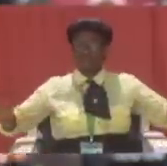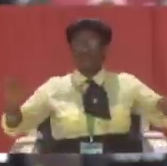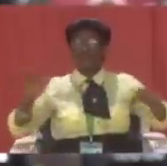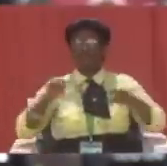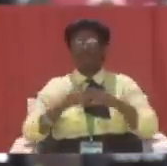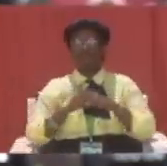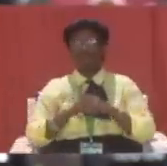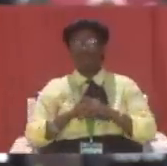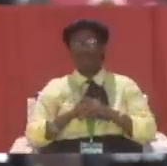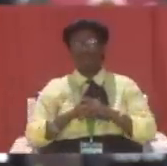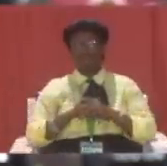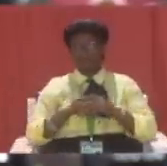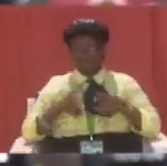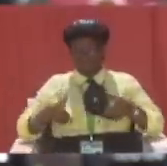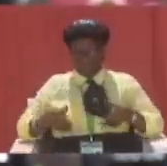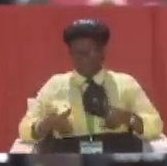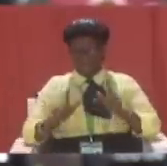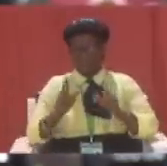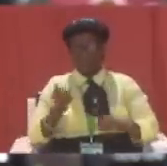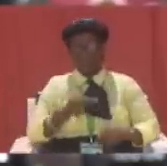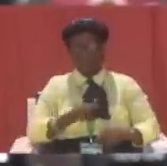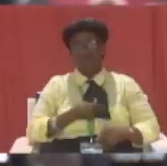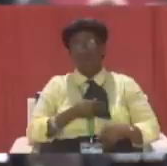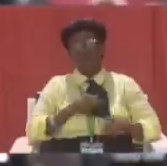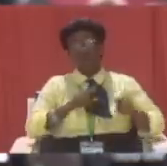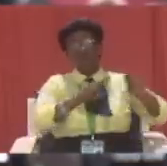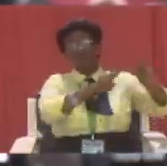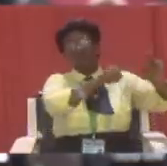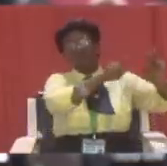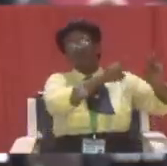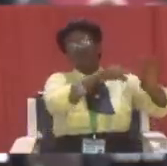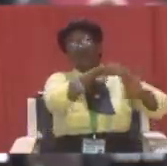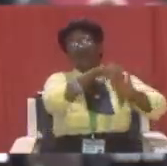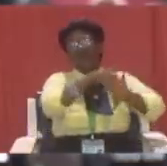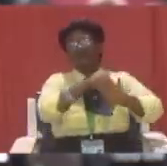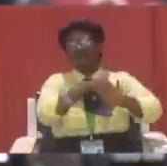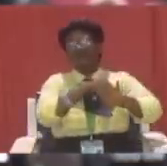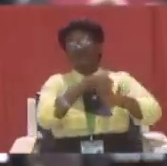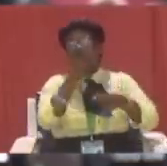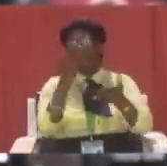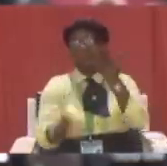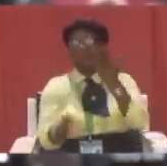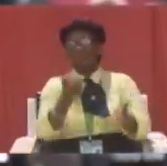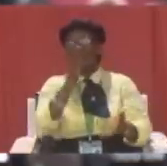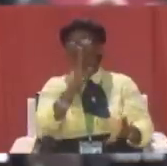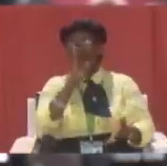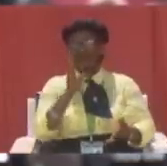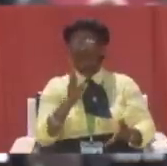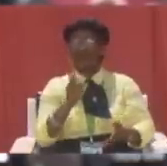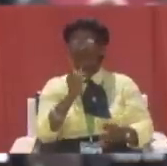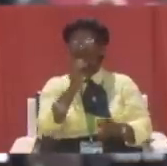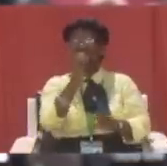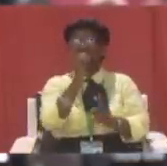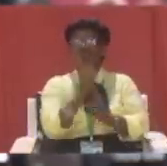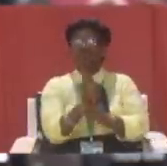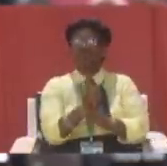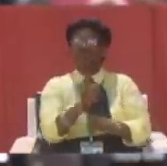Let's look at maybe just one parent